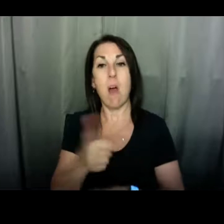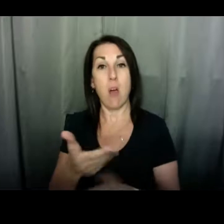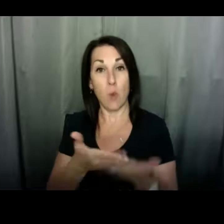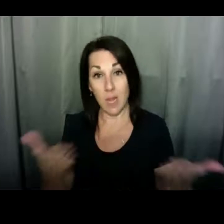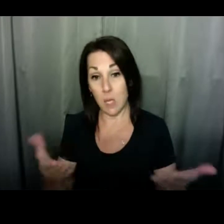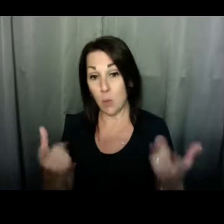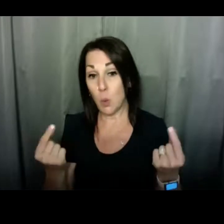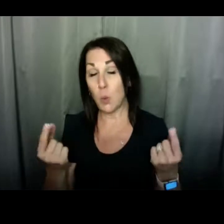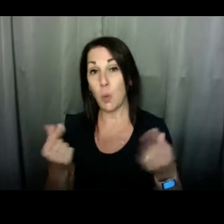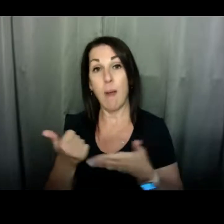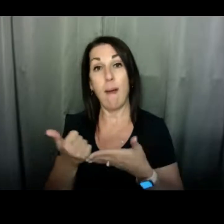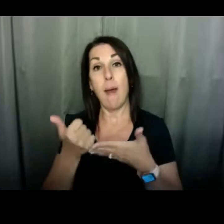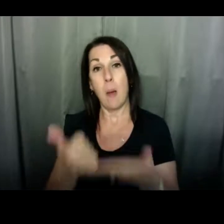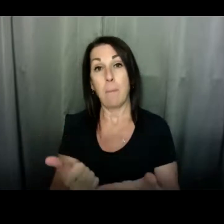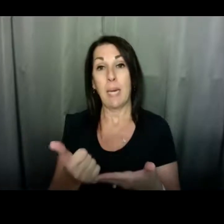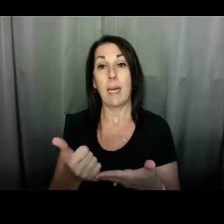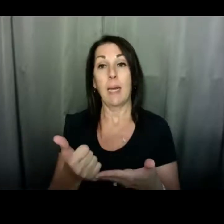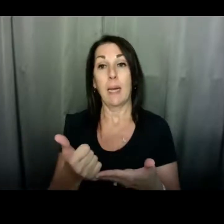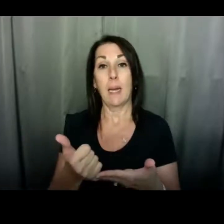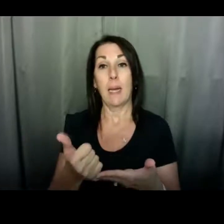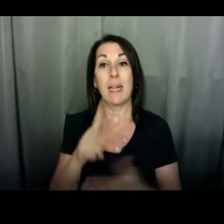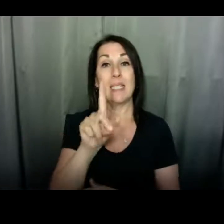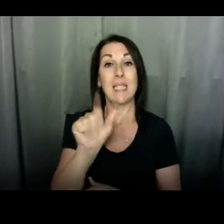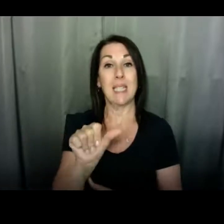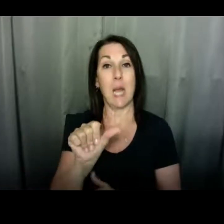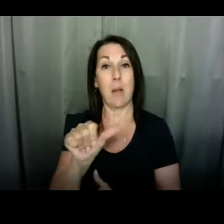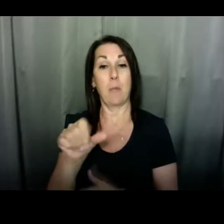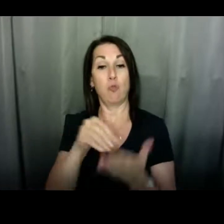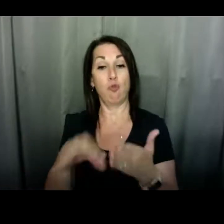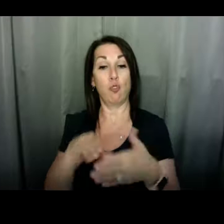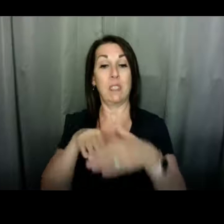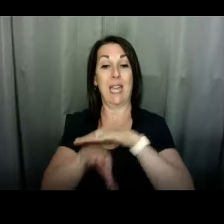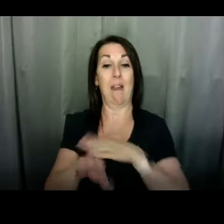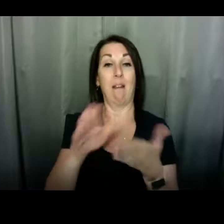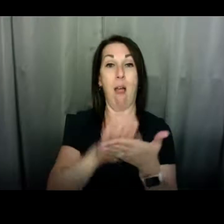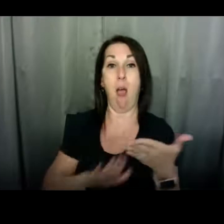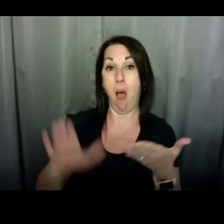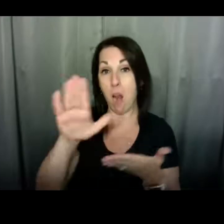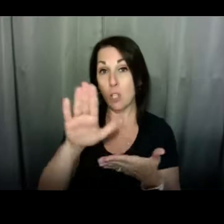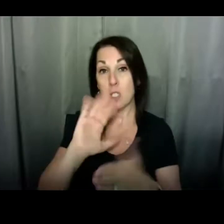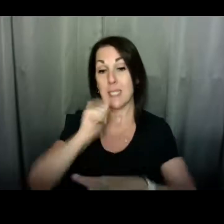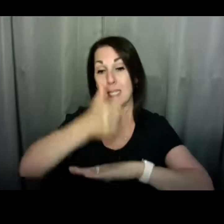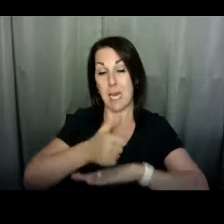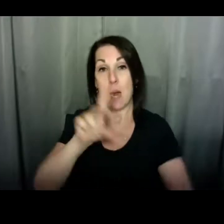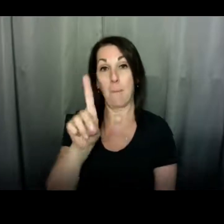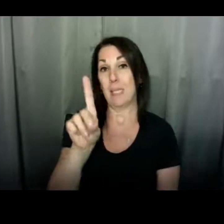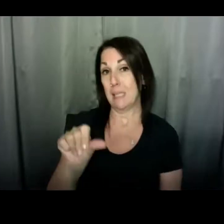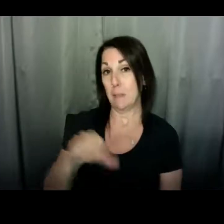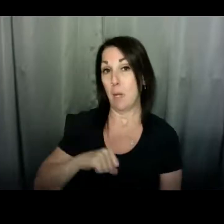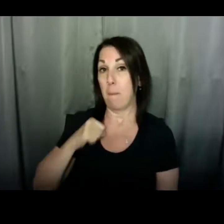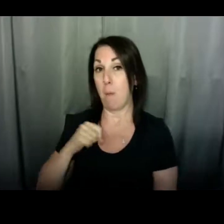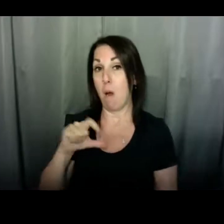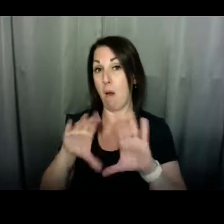is helping disabled students going into the college to set up a disability pride club.